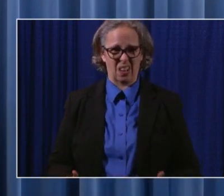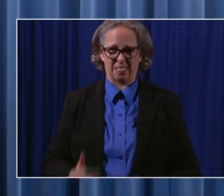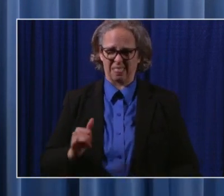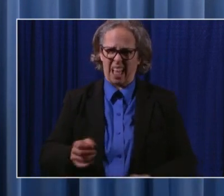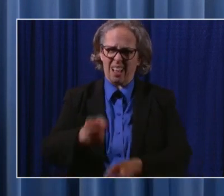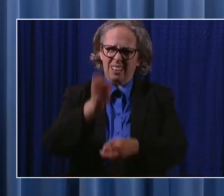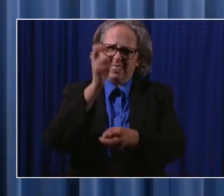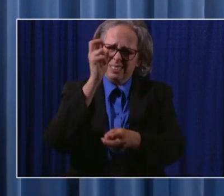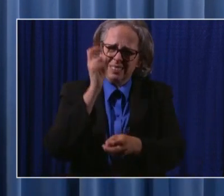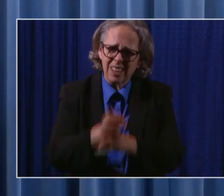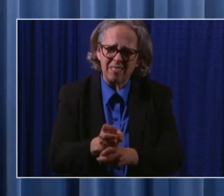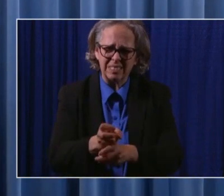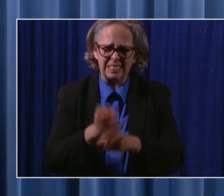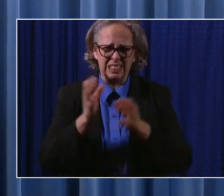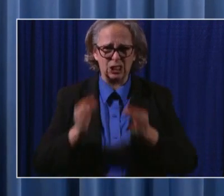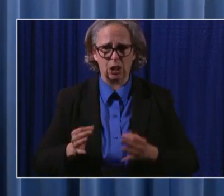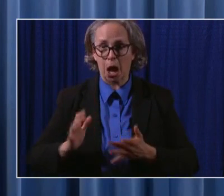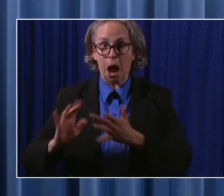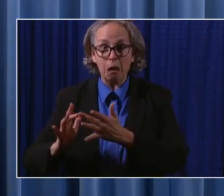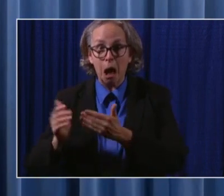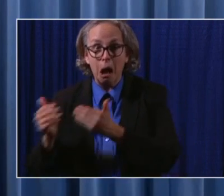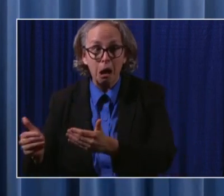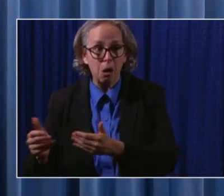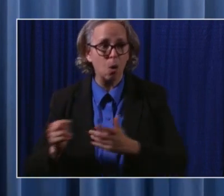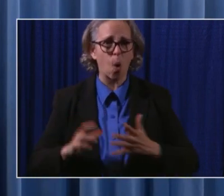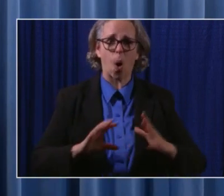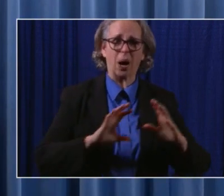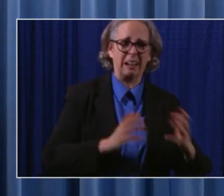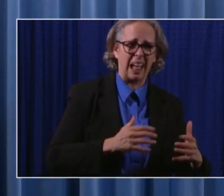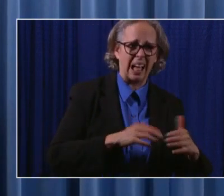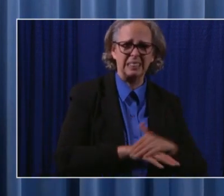they start back in or when they start back in up to them.